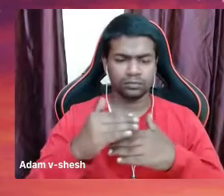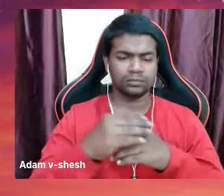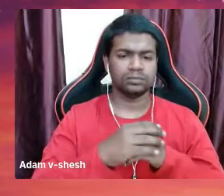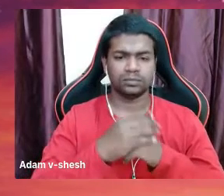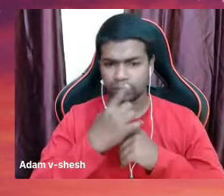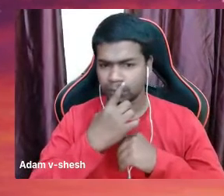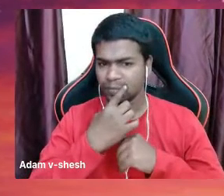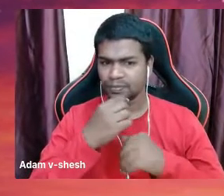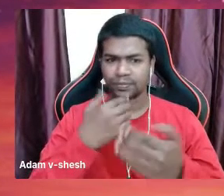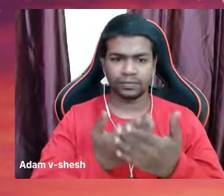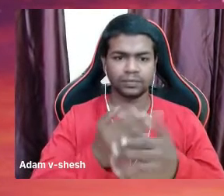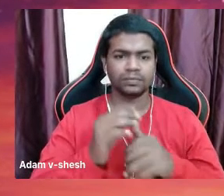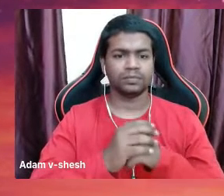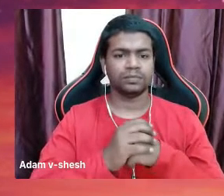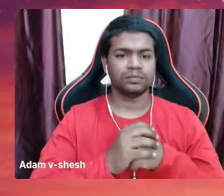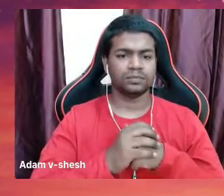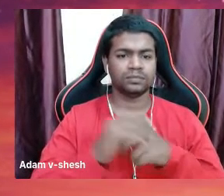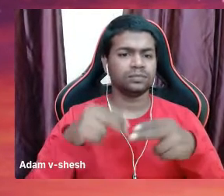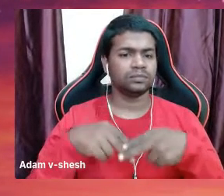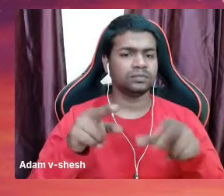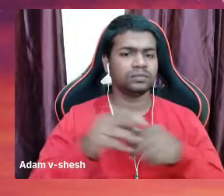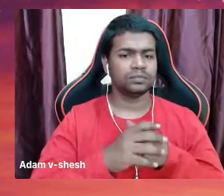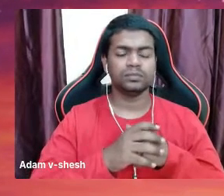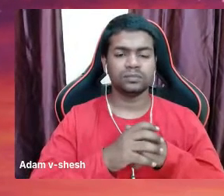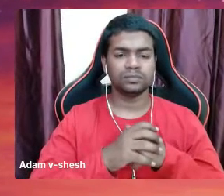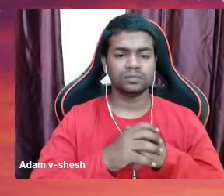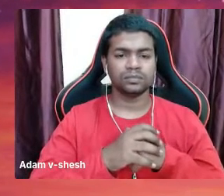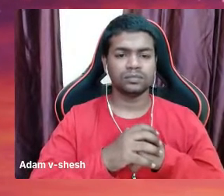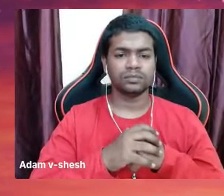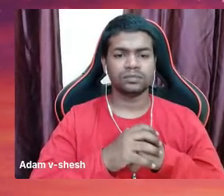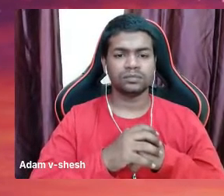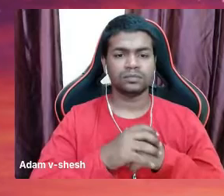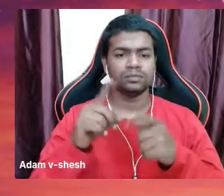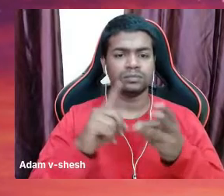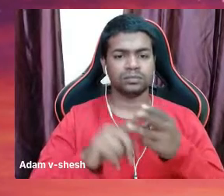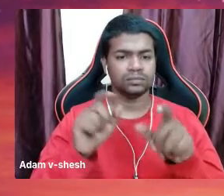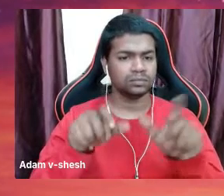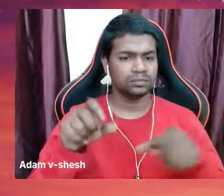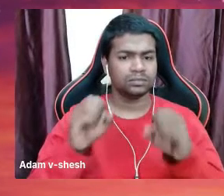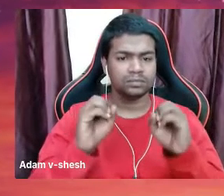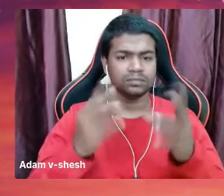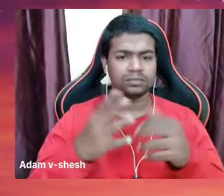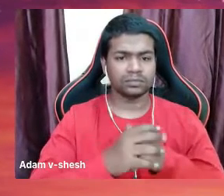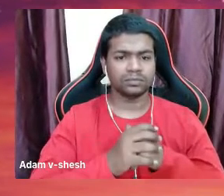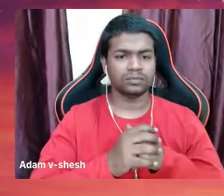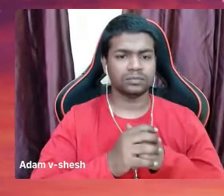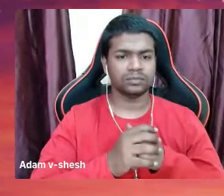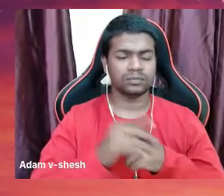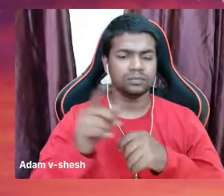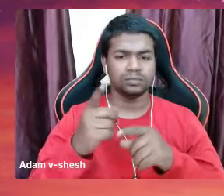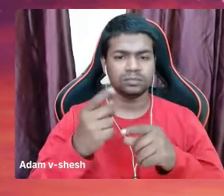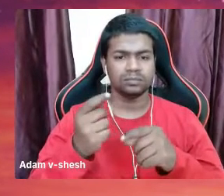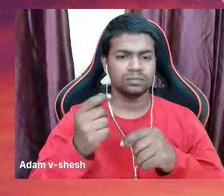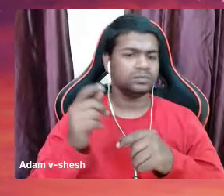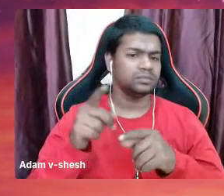that can participate. And finally, we are seeing that employees of startups who are getting liquidity, they